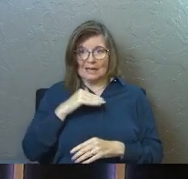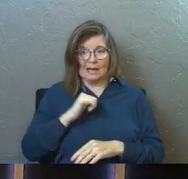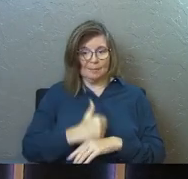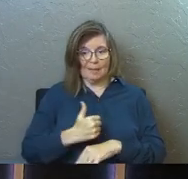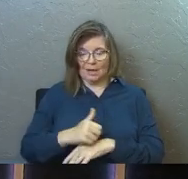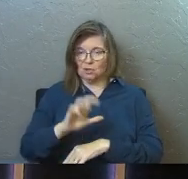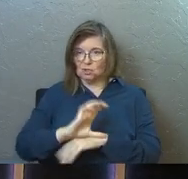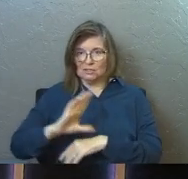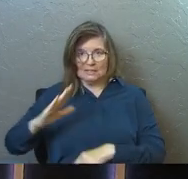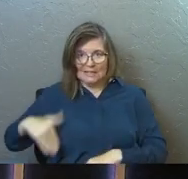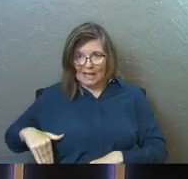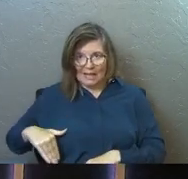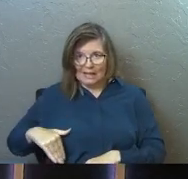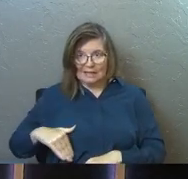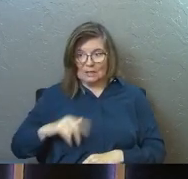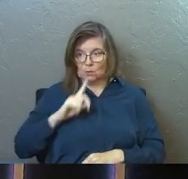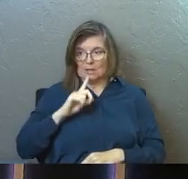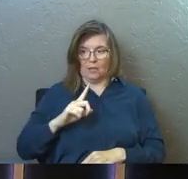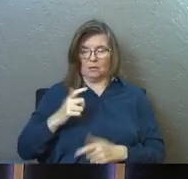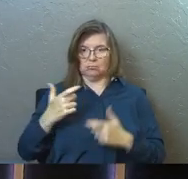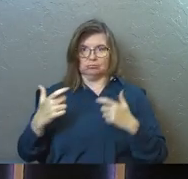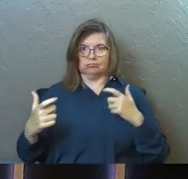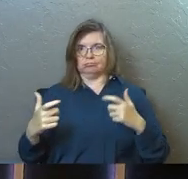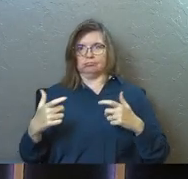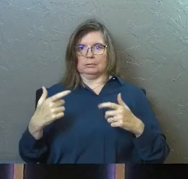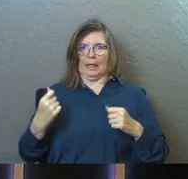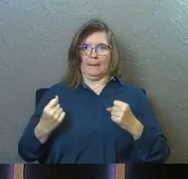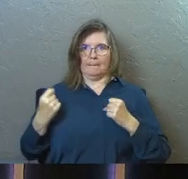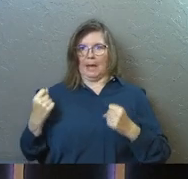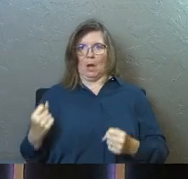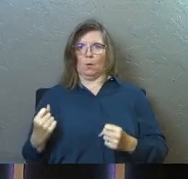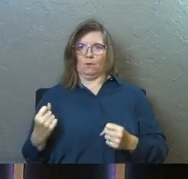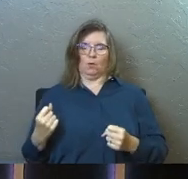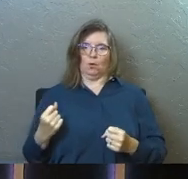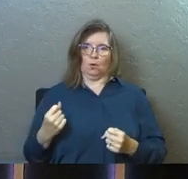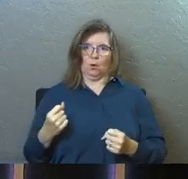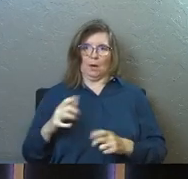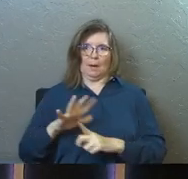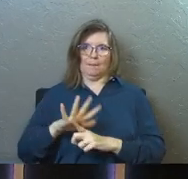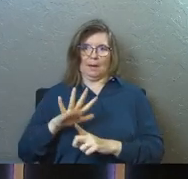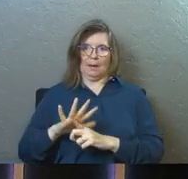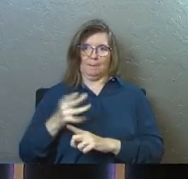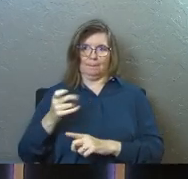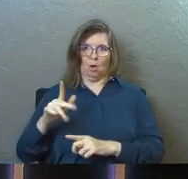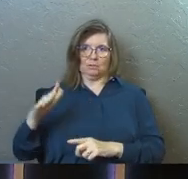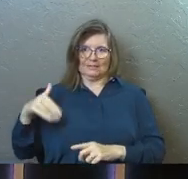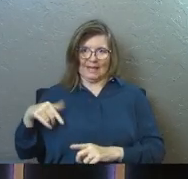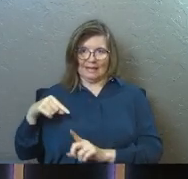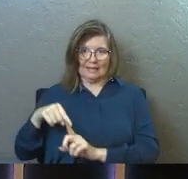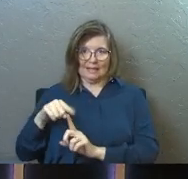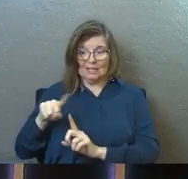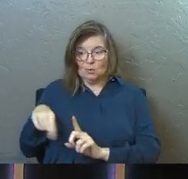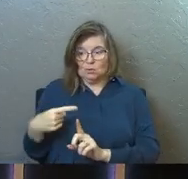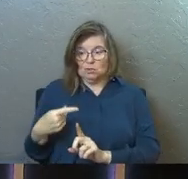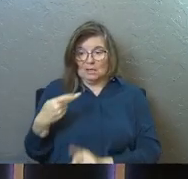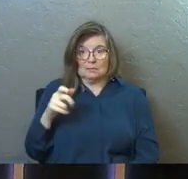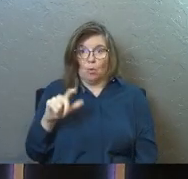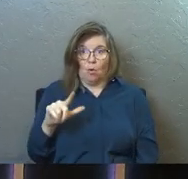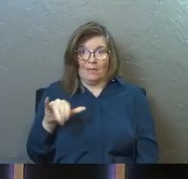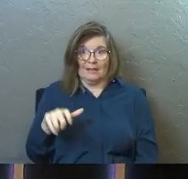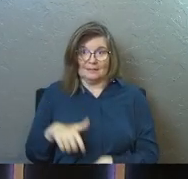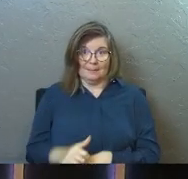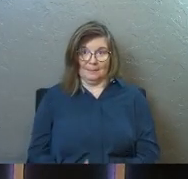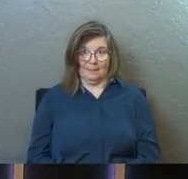not planted all those churches. He was not this super like powerful and popular apostle. Paul was just